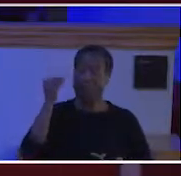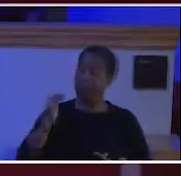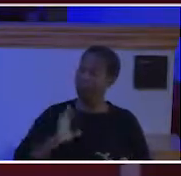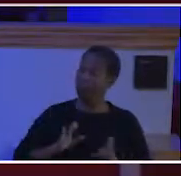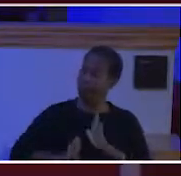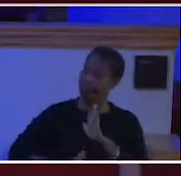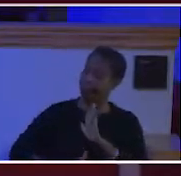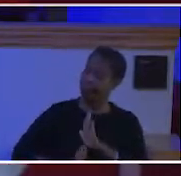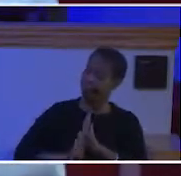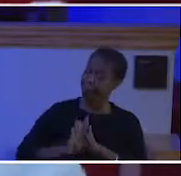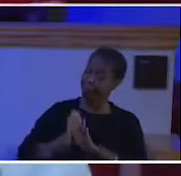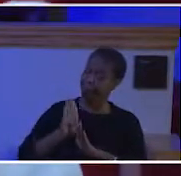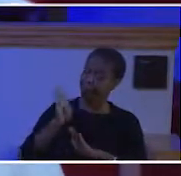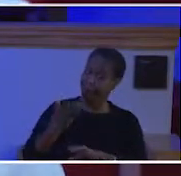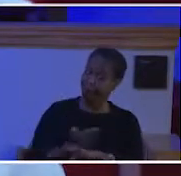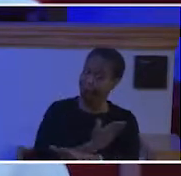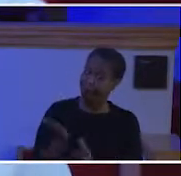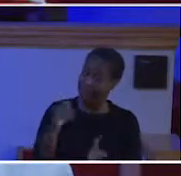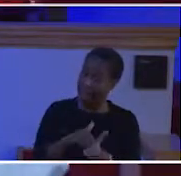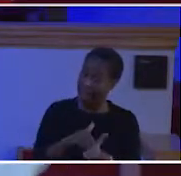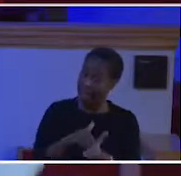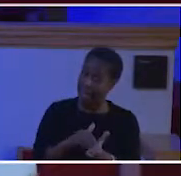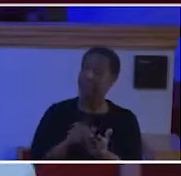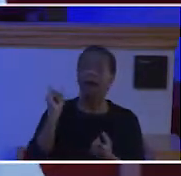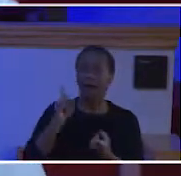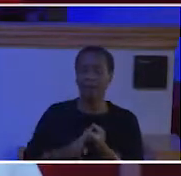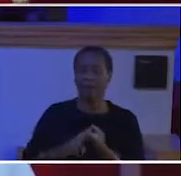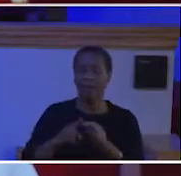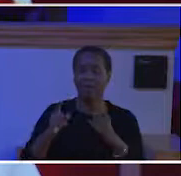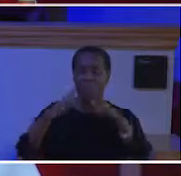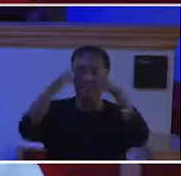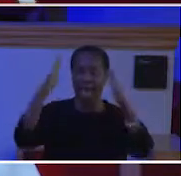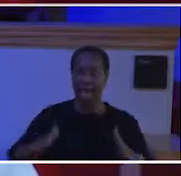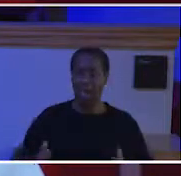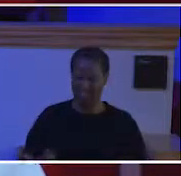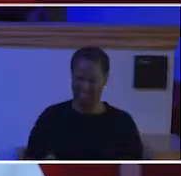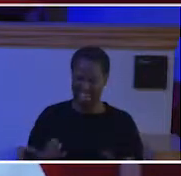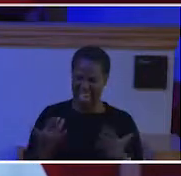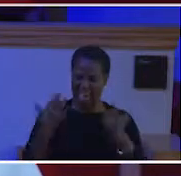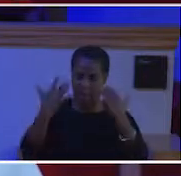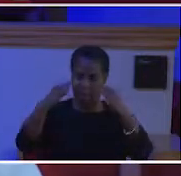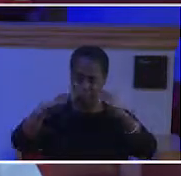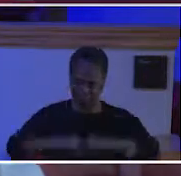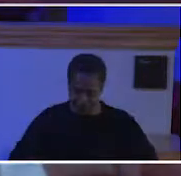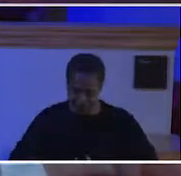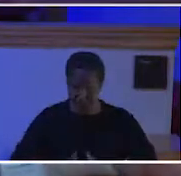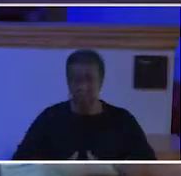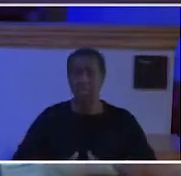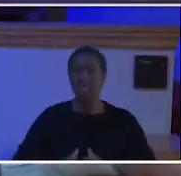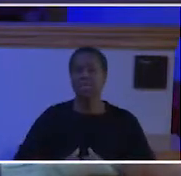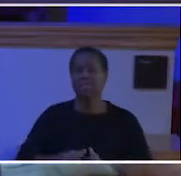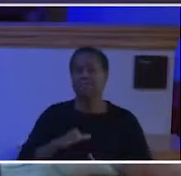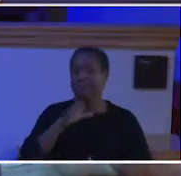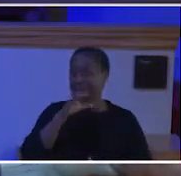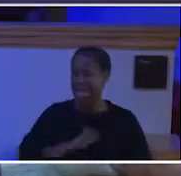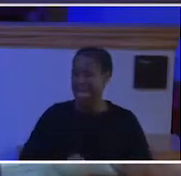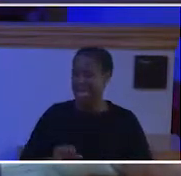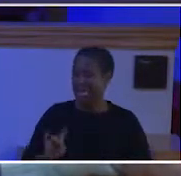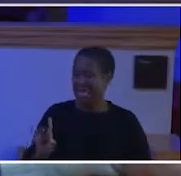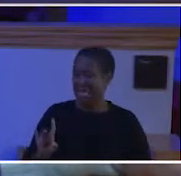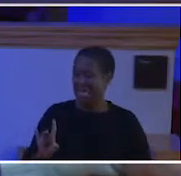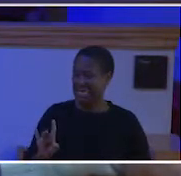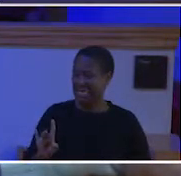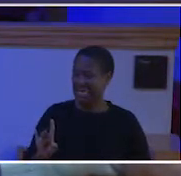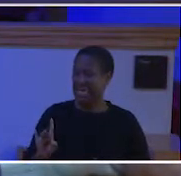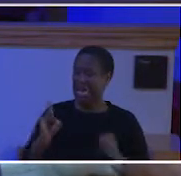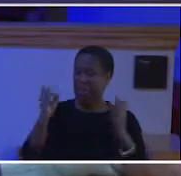upward spiral once again until the house caught a fire at about the age of 8, and it burned